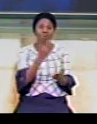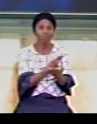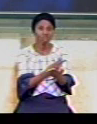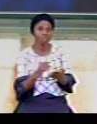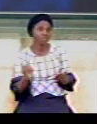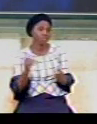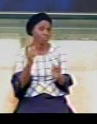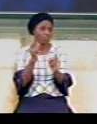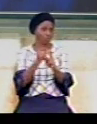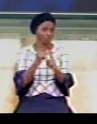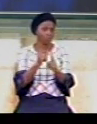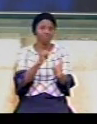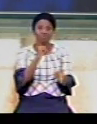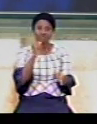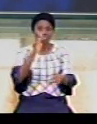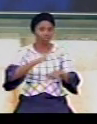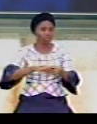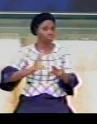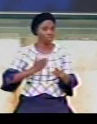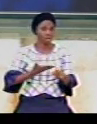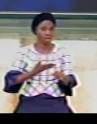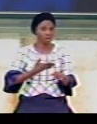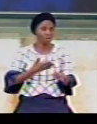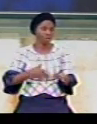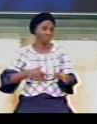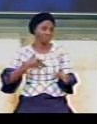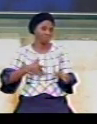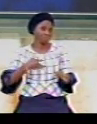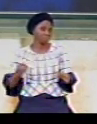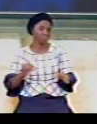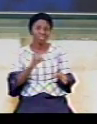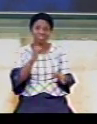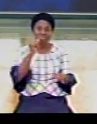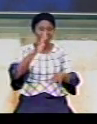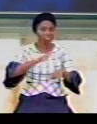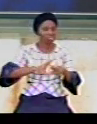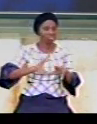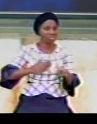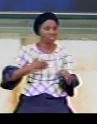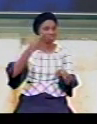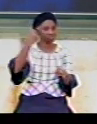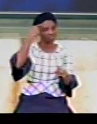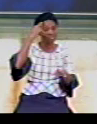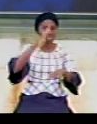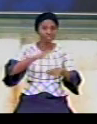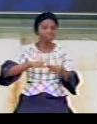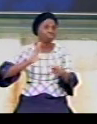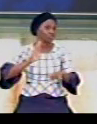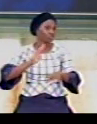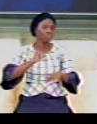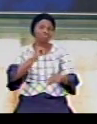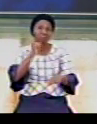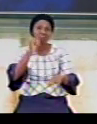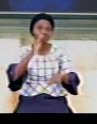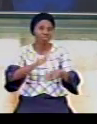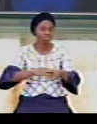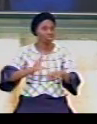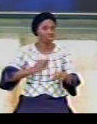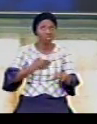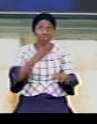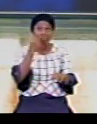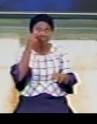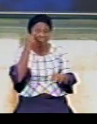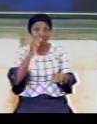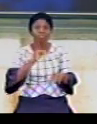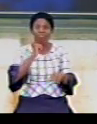not on our feeling, not on our senses, not on our sight,